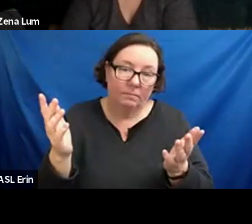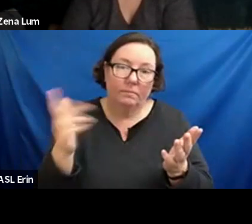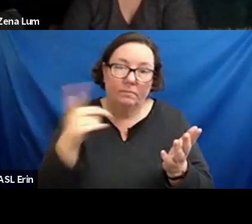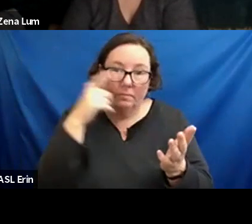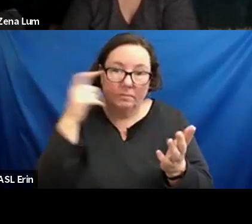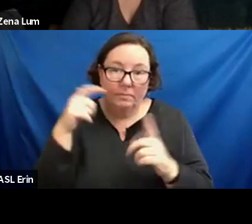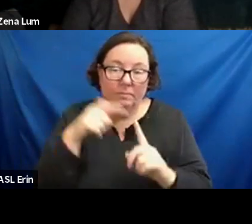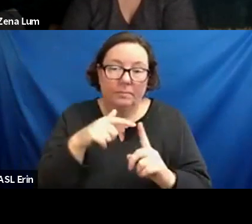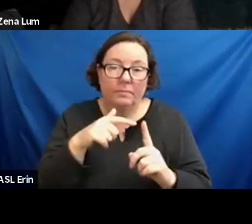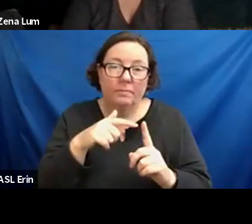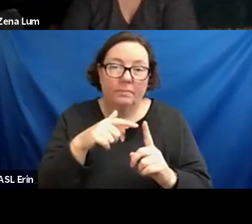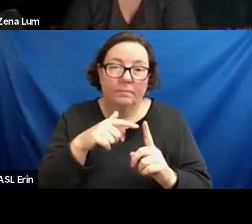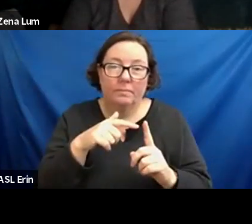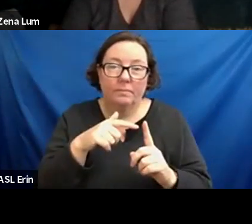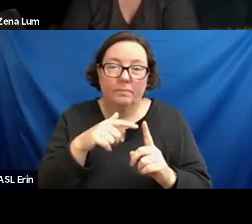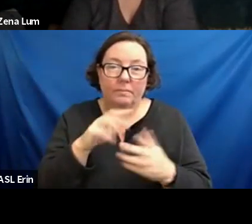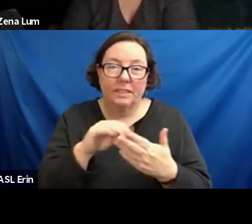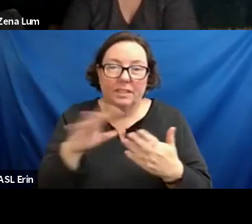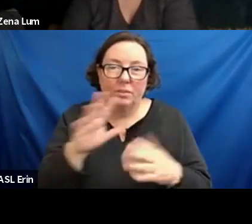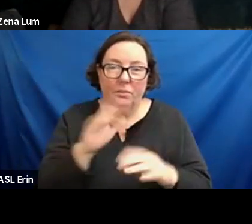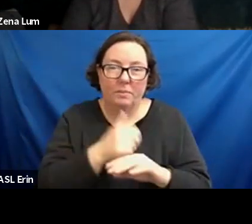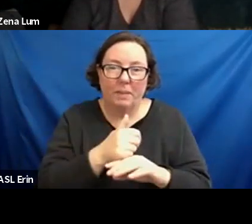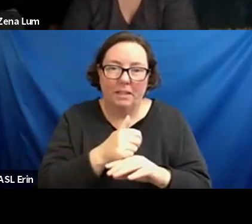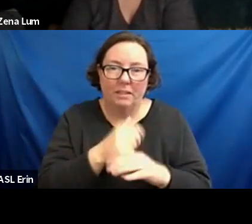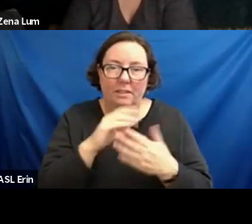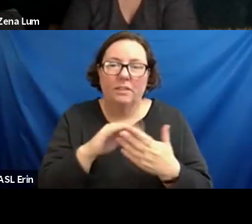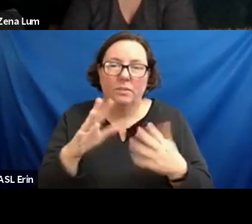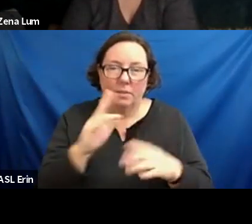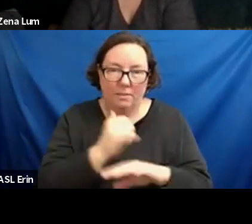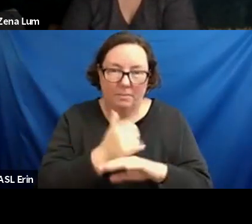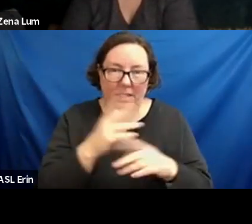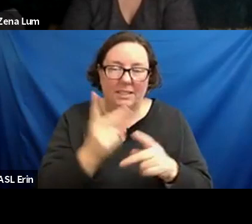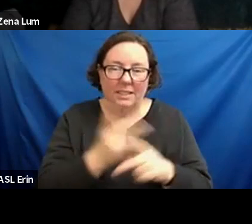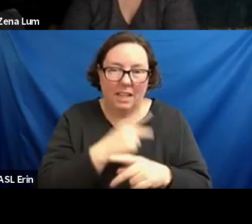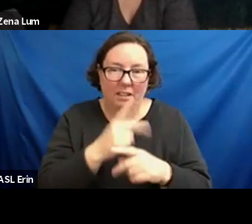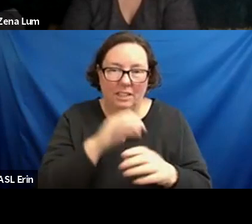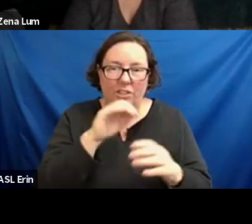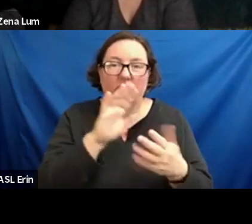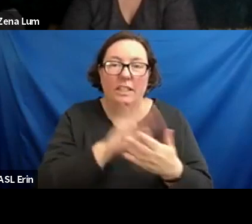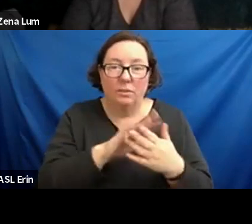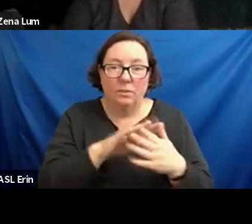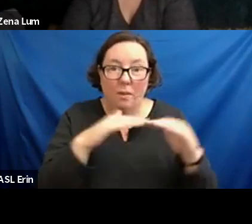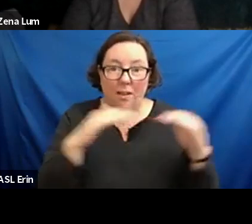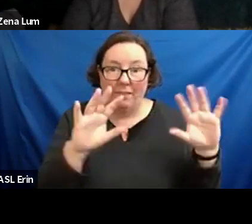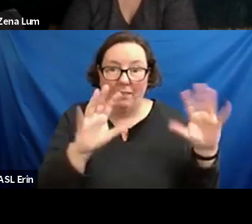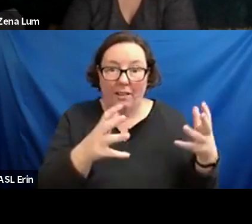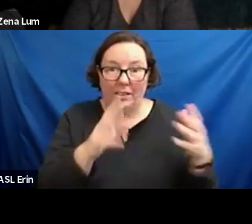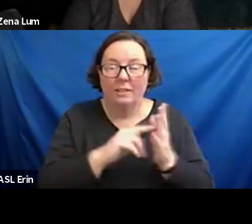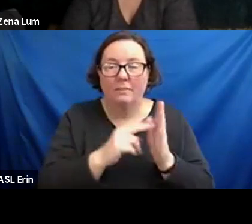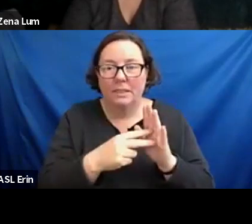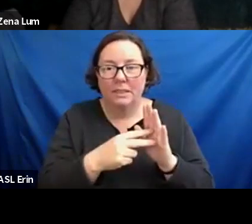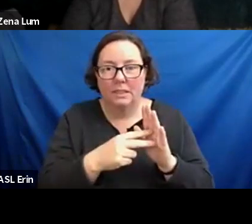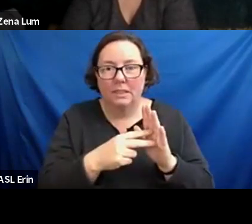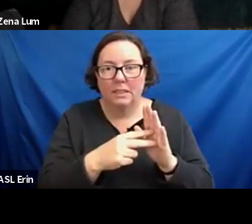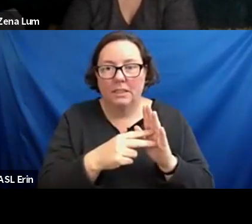it is very much student-based, it is a student-based calculation at the school level, it would not be something that we